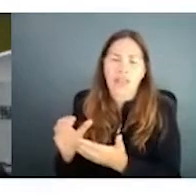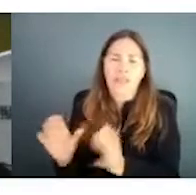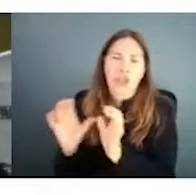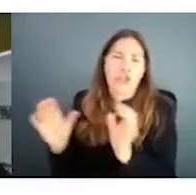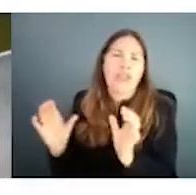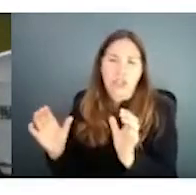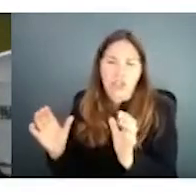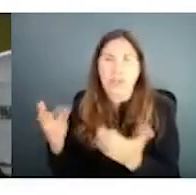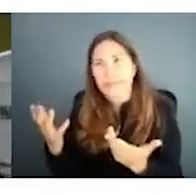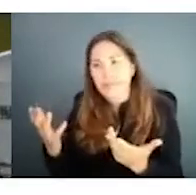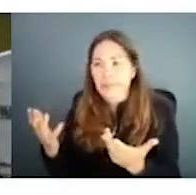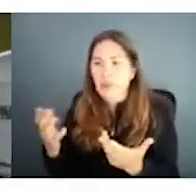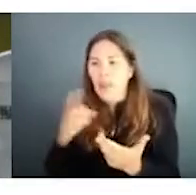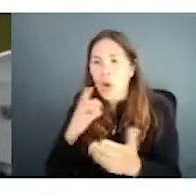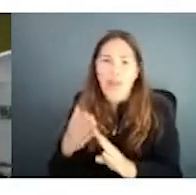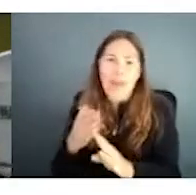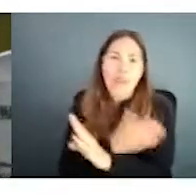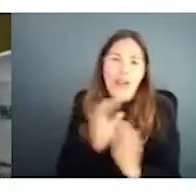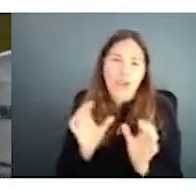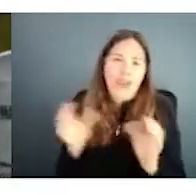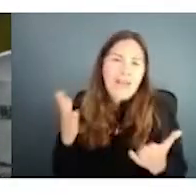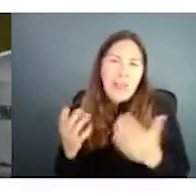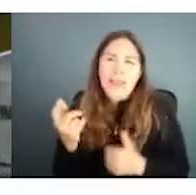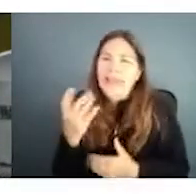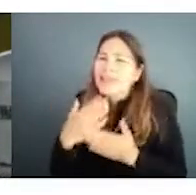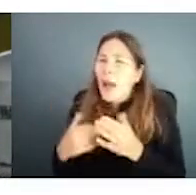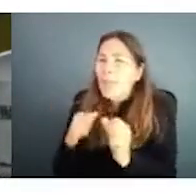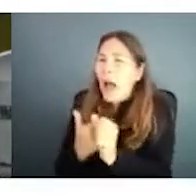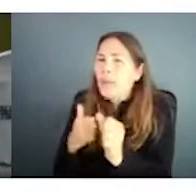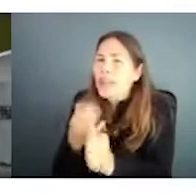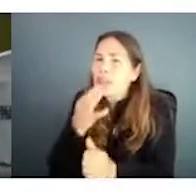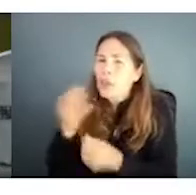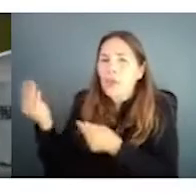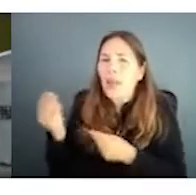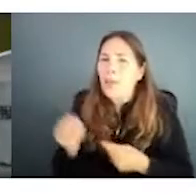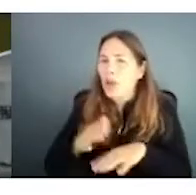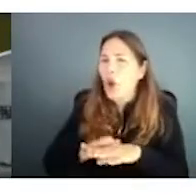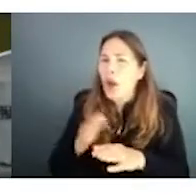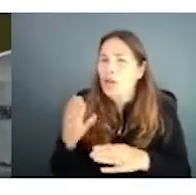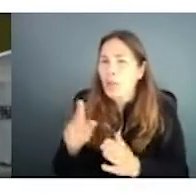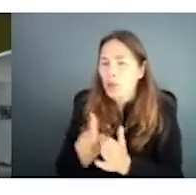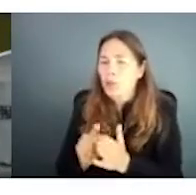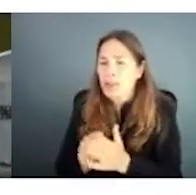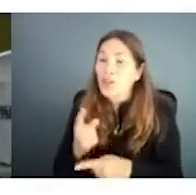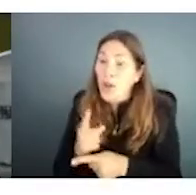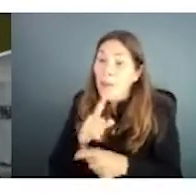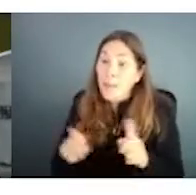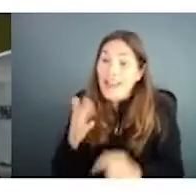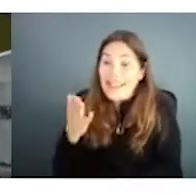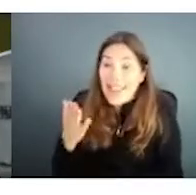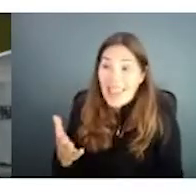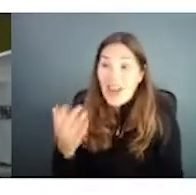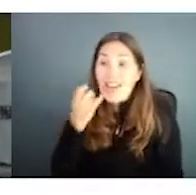least the prior credential. There might be some updating coming down the road on the blueprint, right? But it's there. If